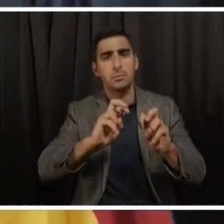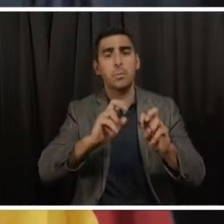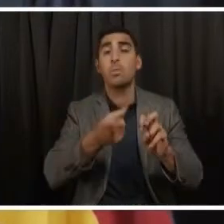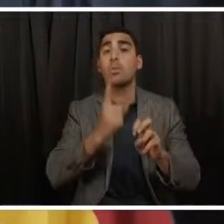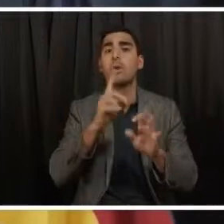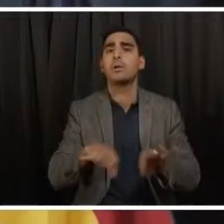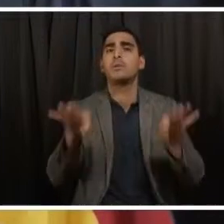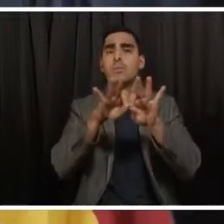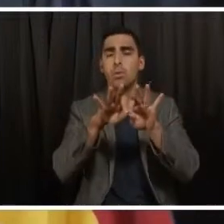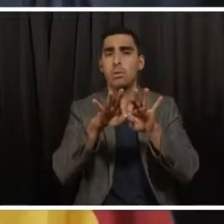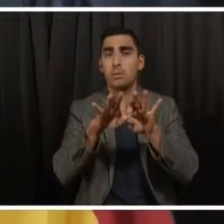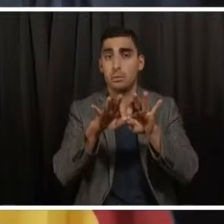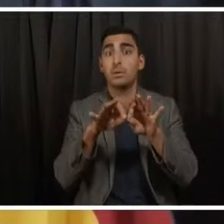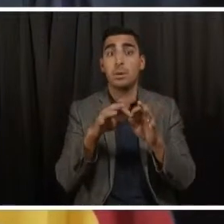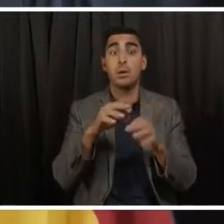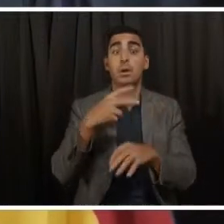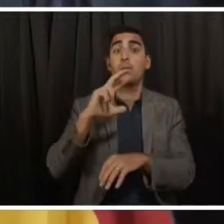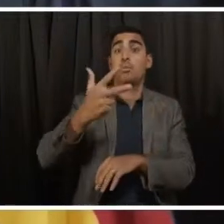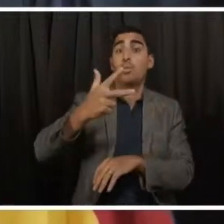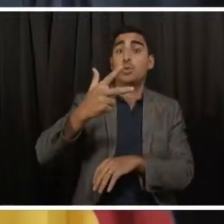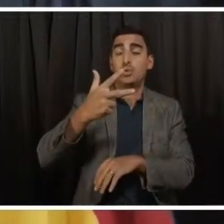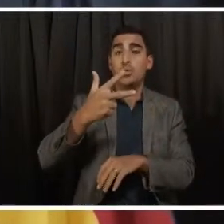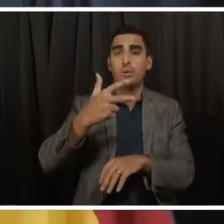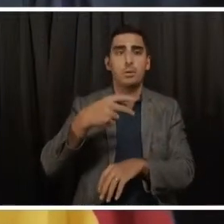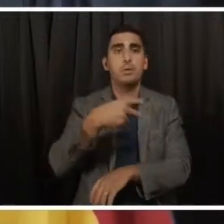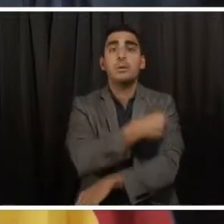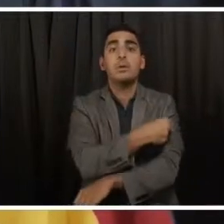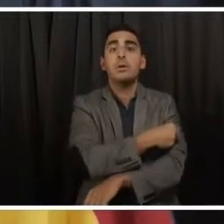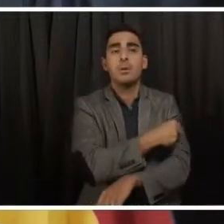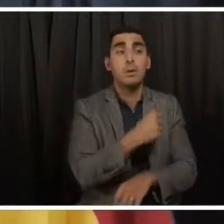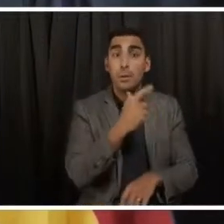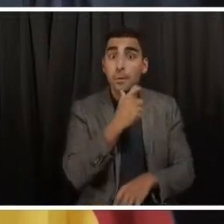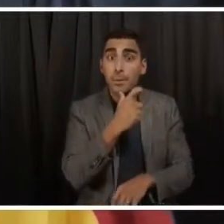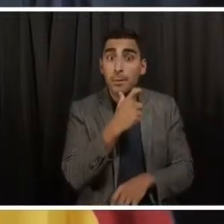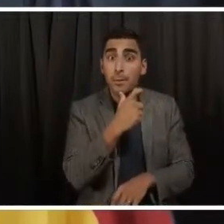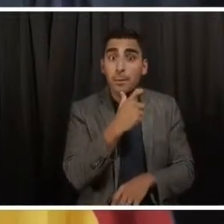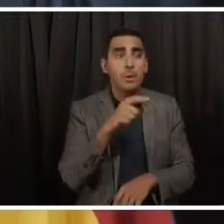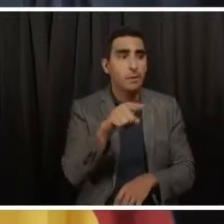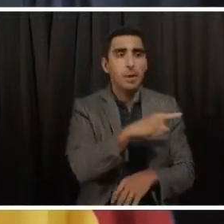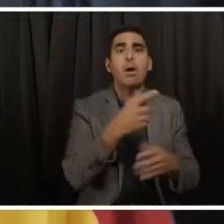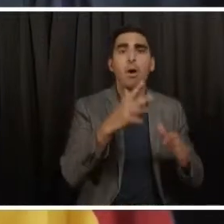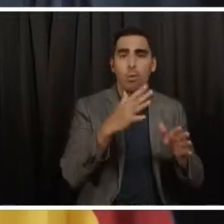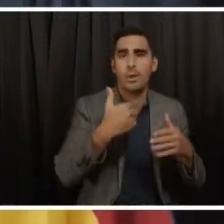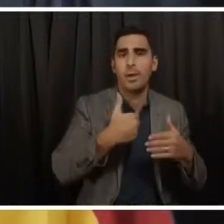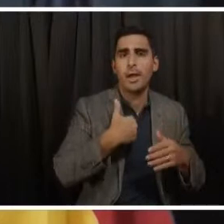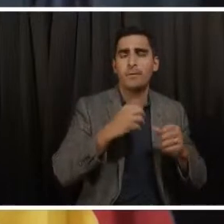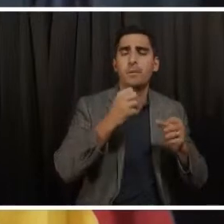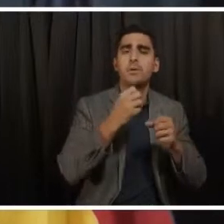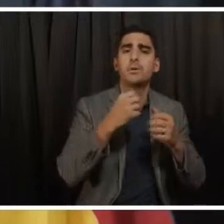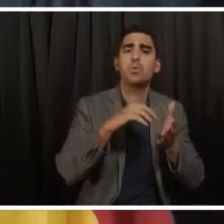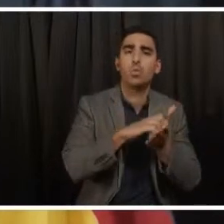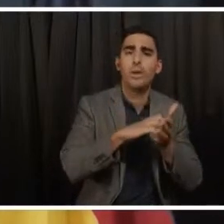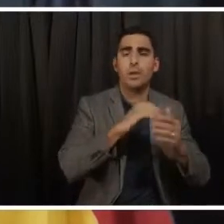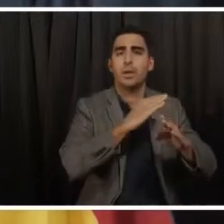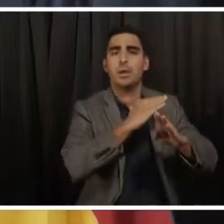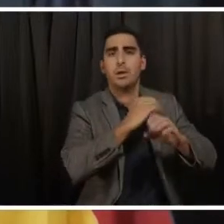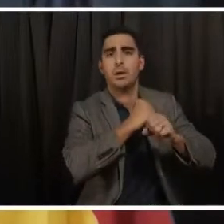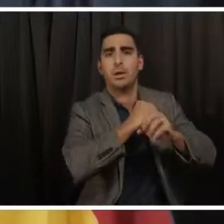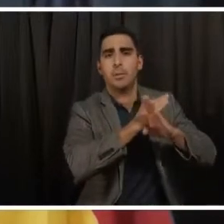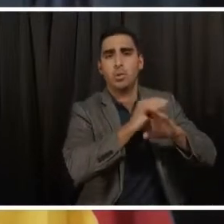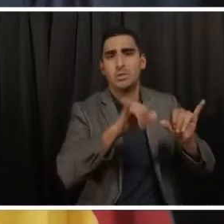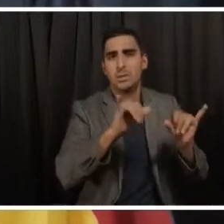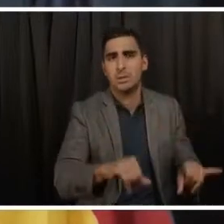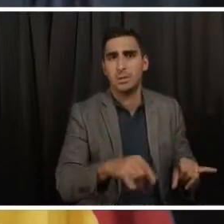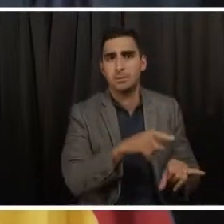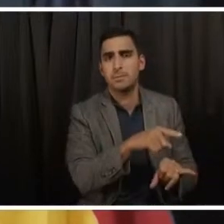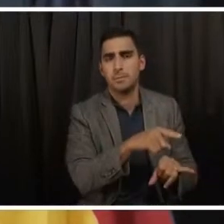is that booster doses early on were primarily given to individuals who were immunocompromised, that third dose. And it's really difficult with our data